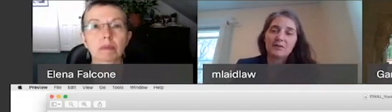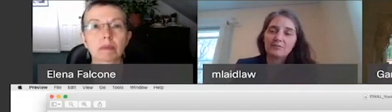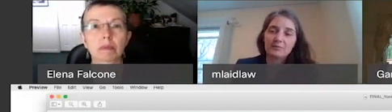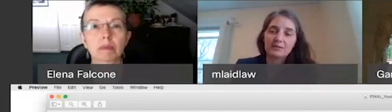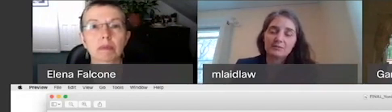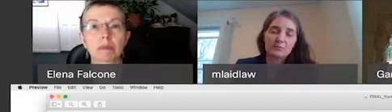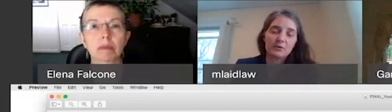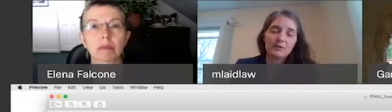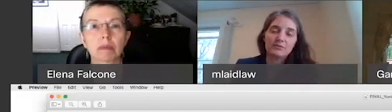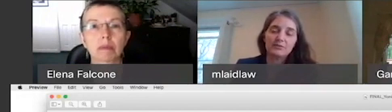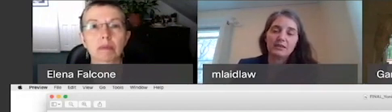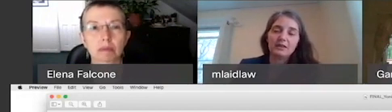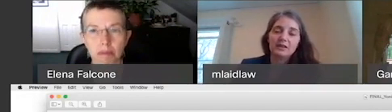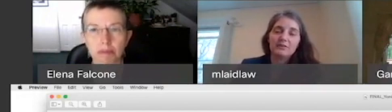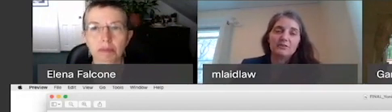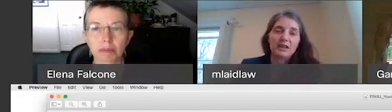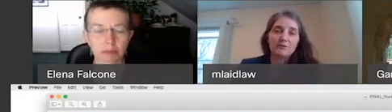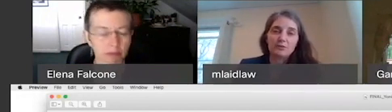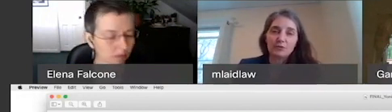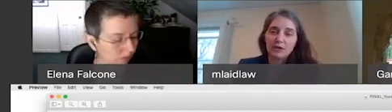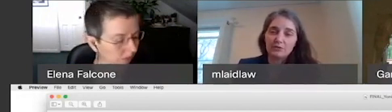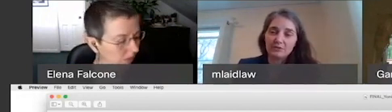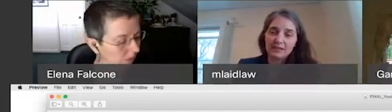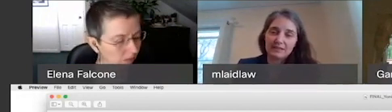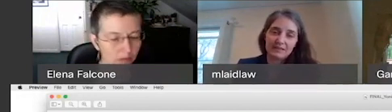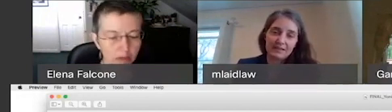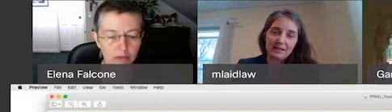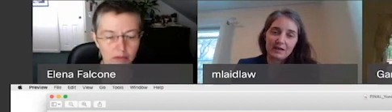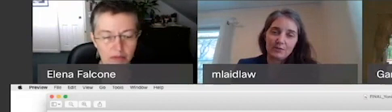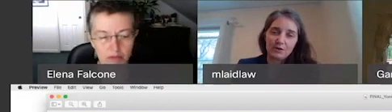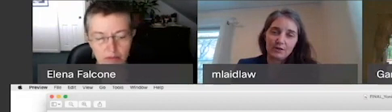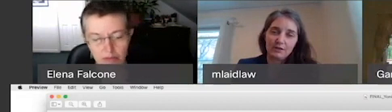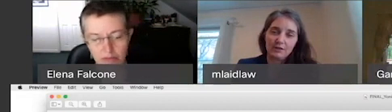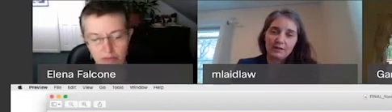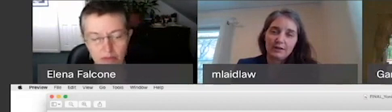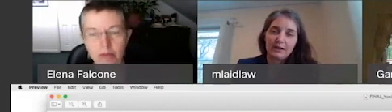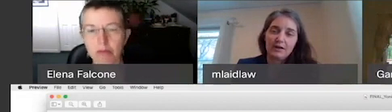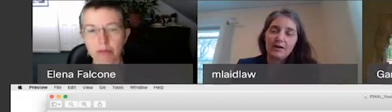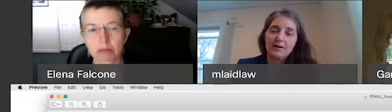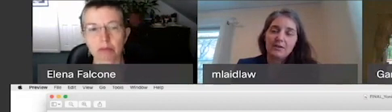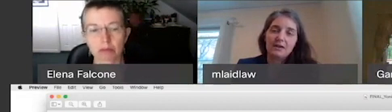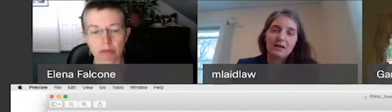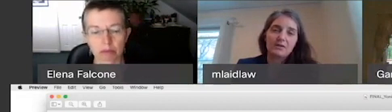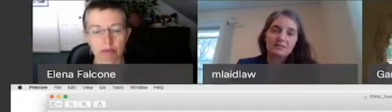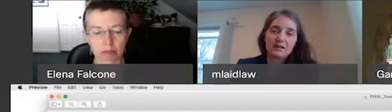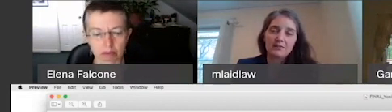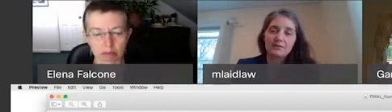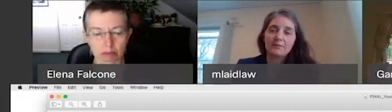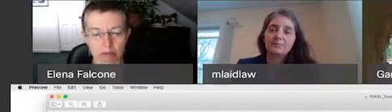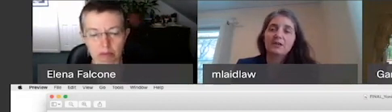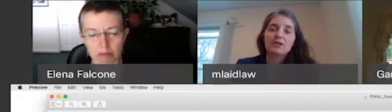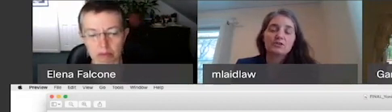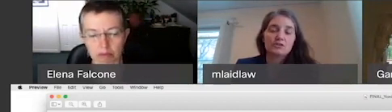of my families that we work with think that they have the full 100 days that they can count on. And I always tell